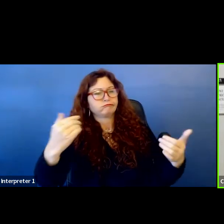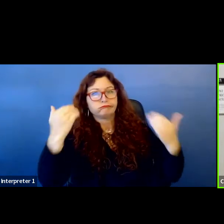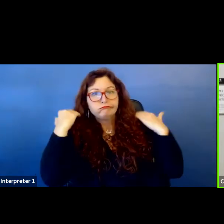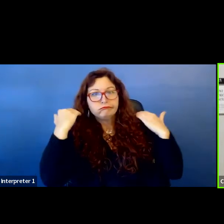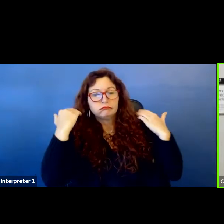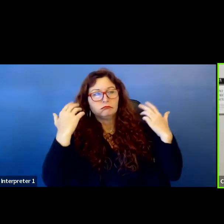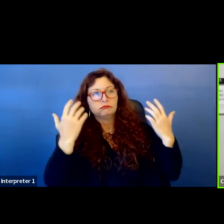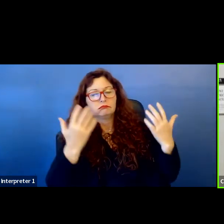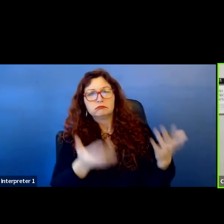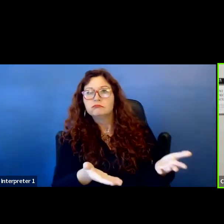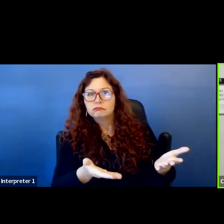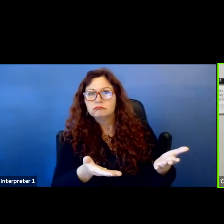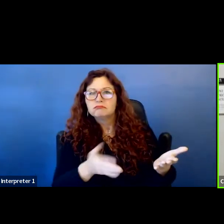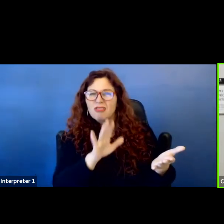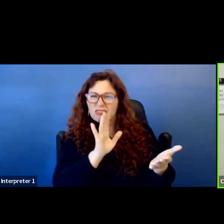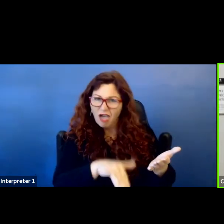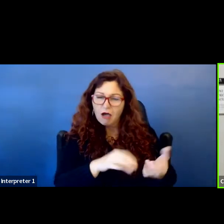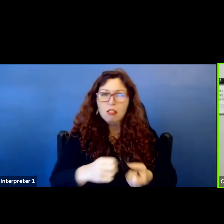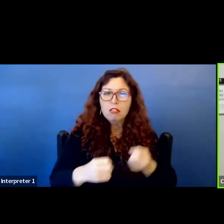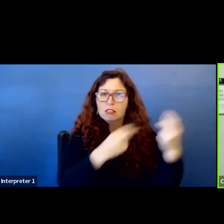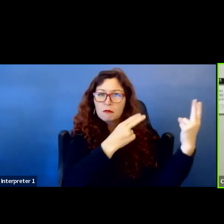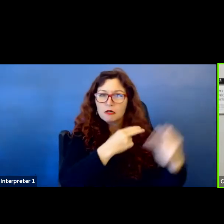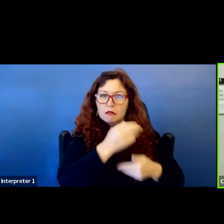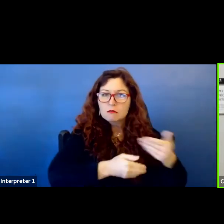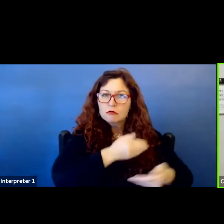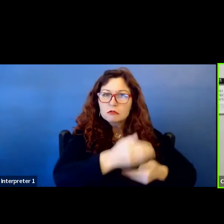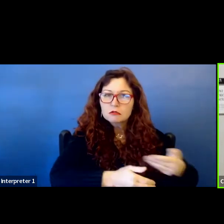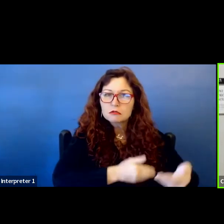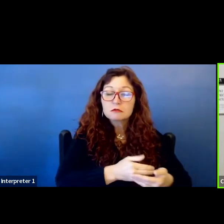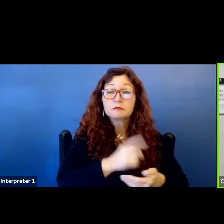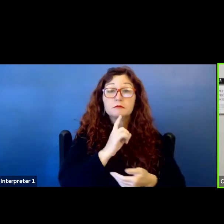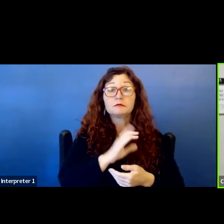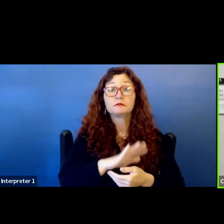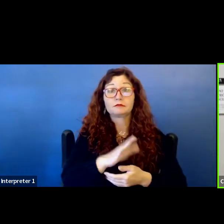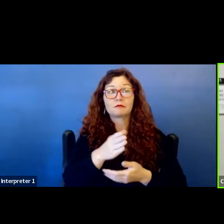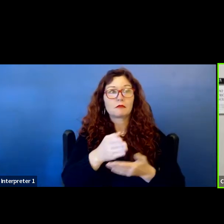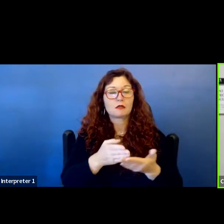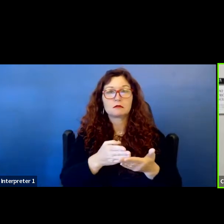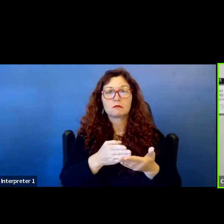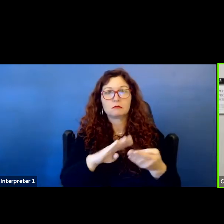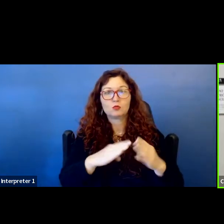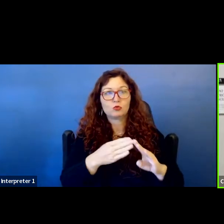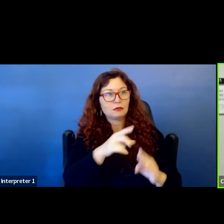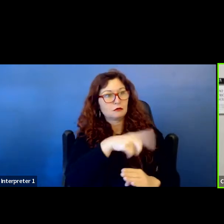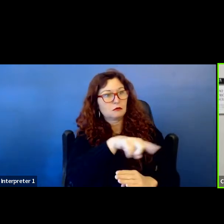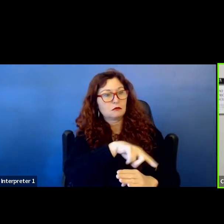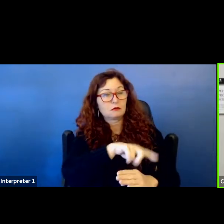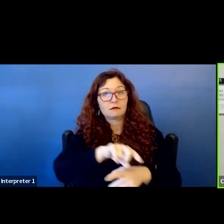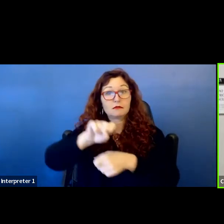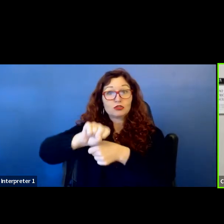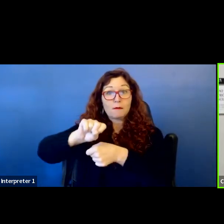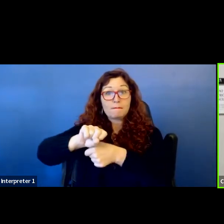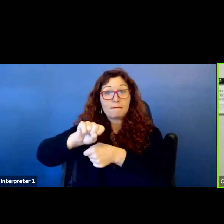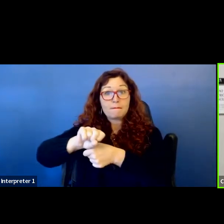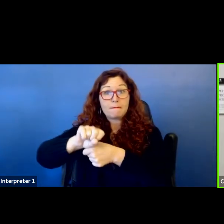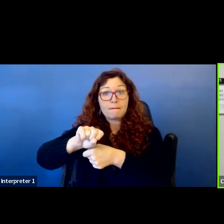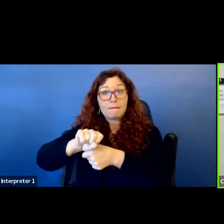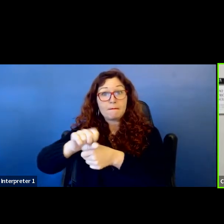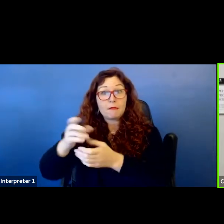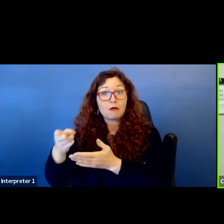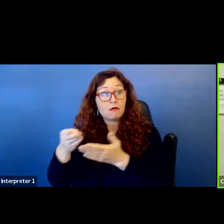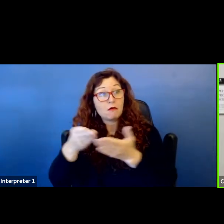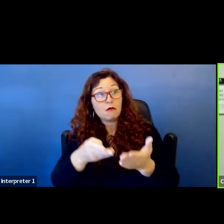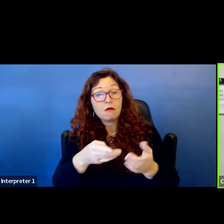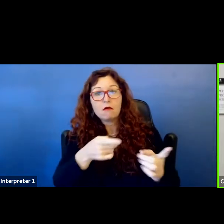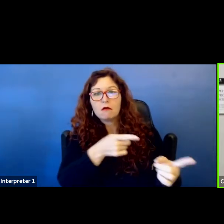restrictive recruitment access to jobs where the underserved communities are being excluded from consideration because the lack of that transportation